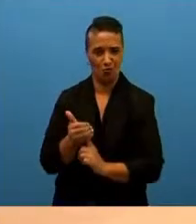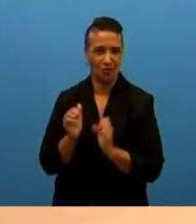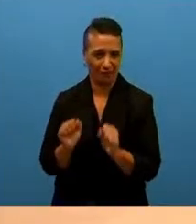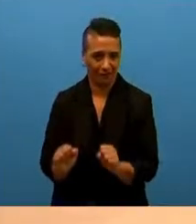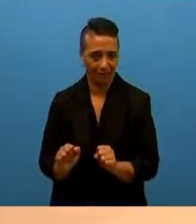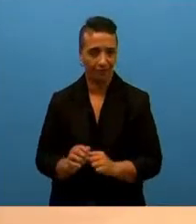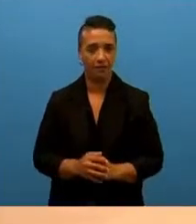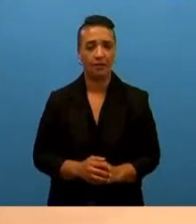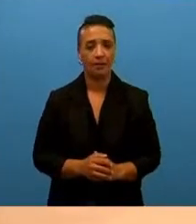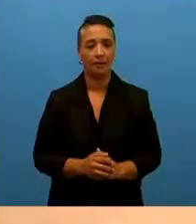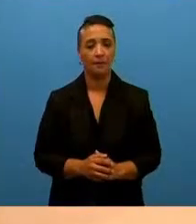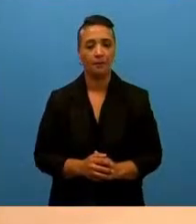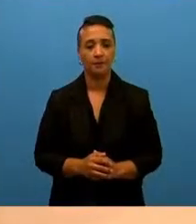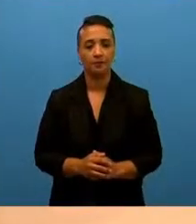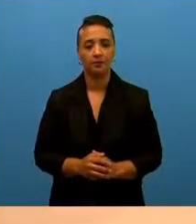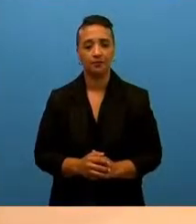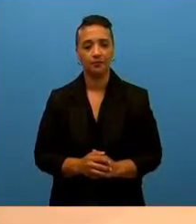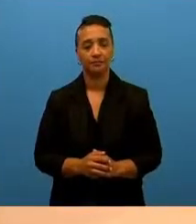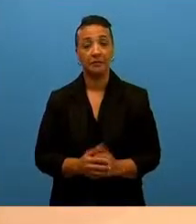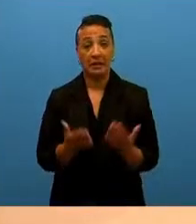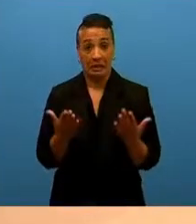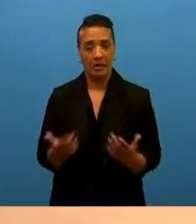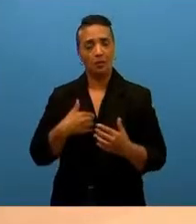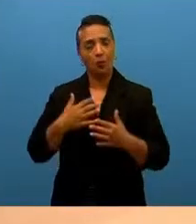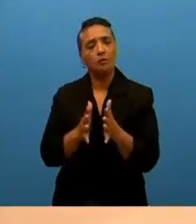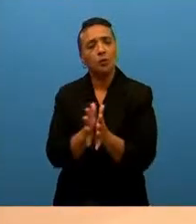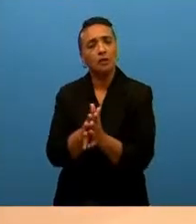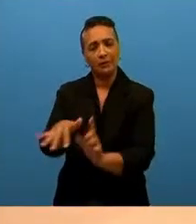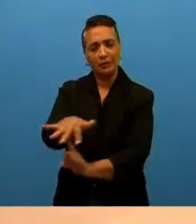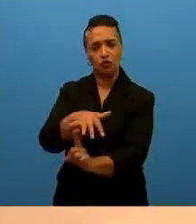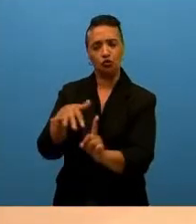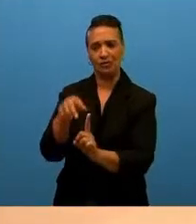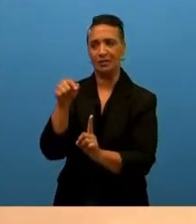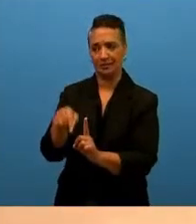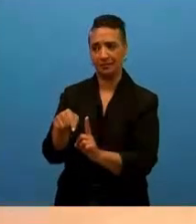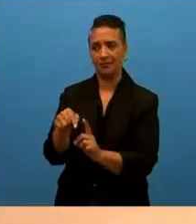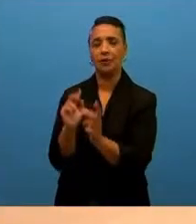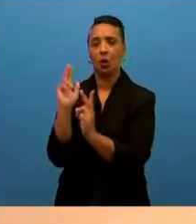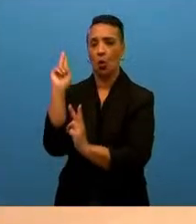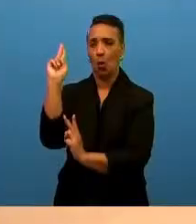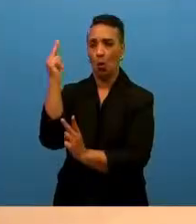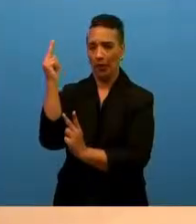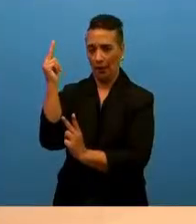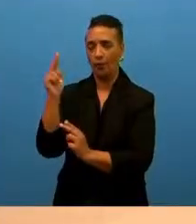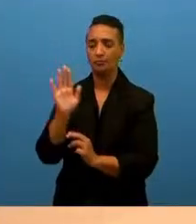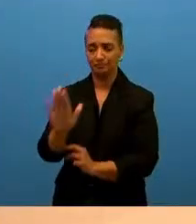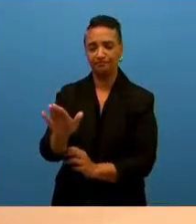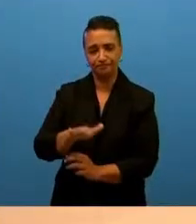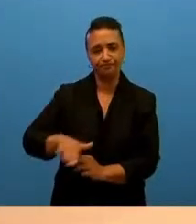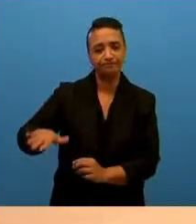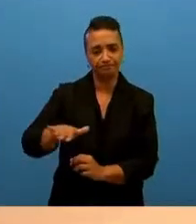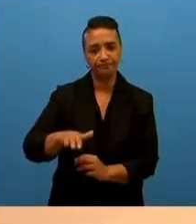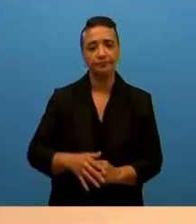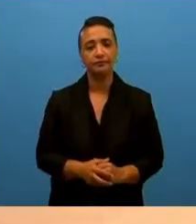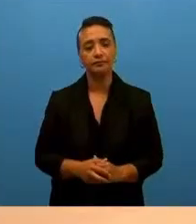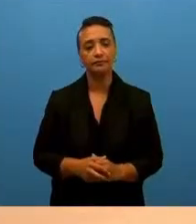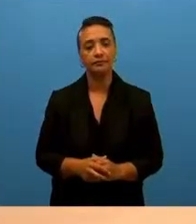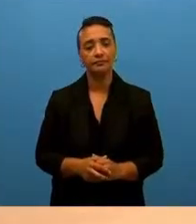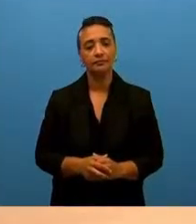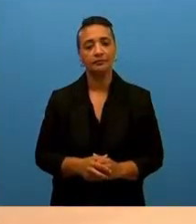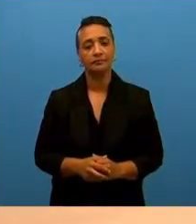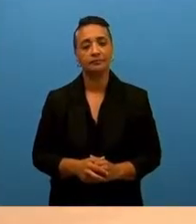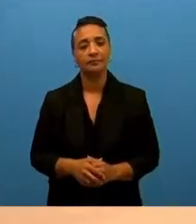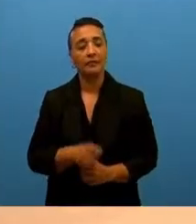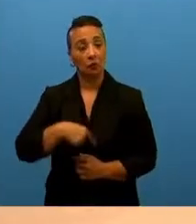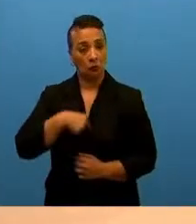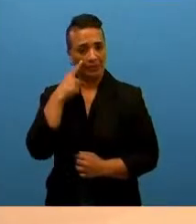now like to address the situation in Okinawa. The Japan-US alliance and the presence of US forces are essential